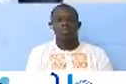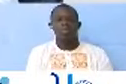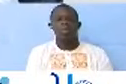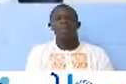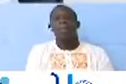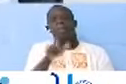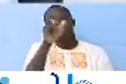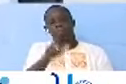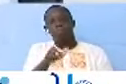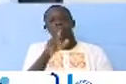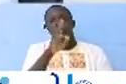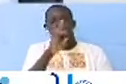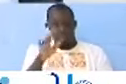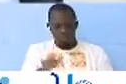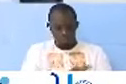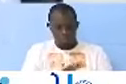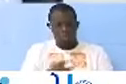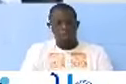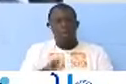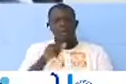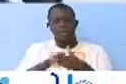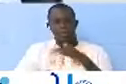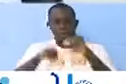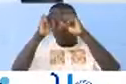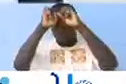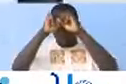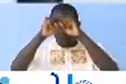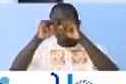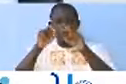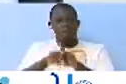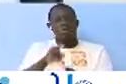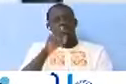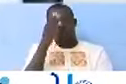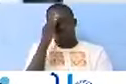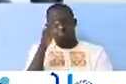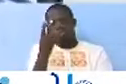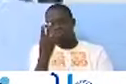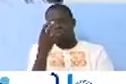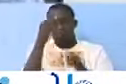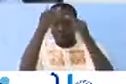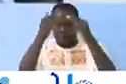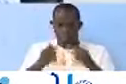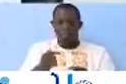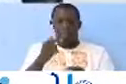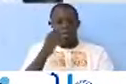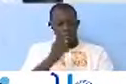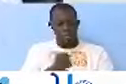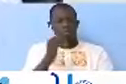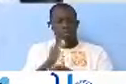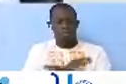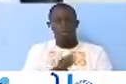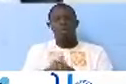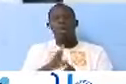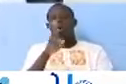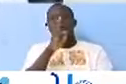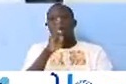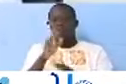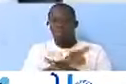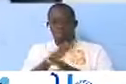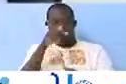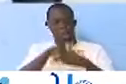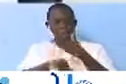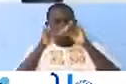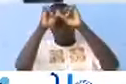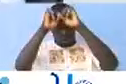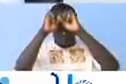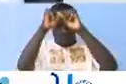The one that was is in the system. You know, two statements were made. The one that is in the system. And